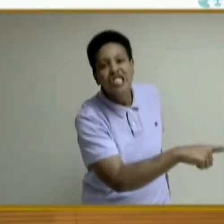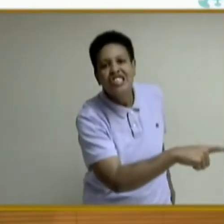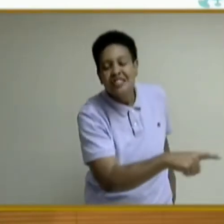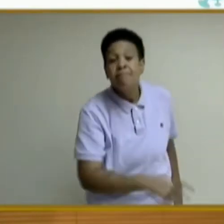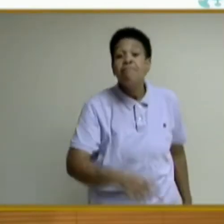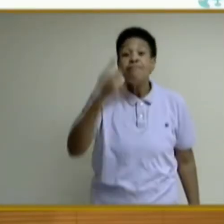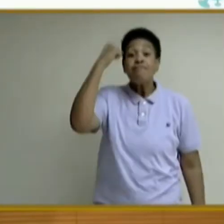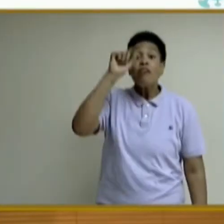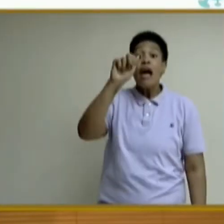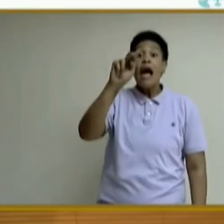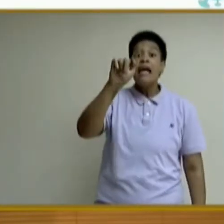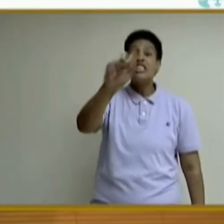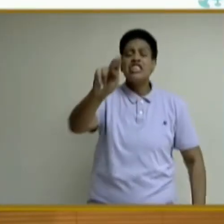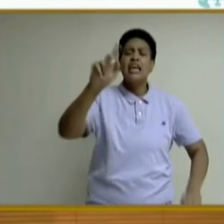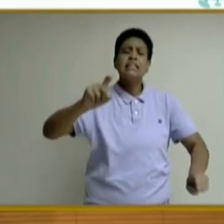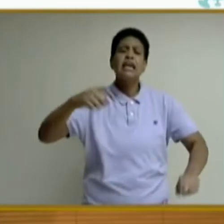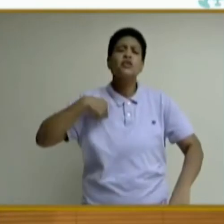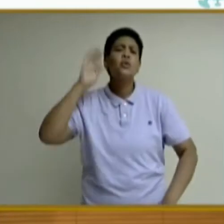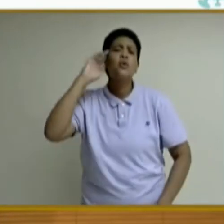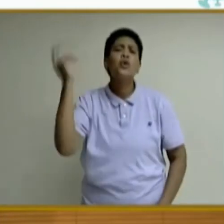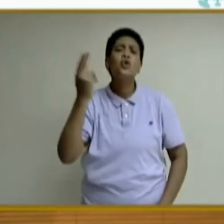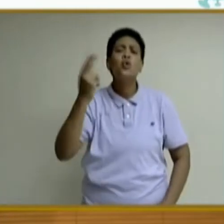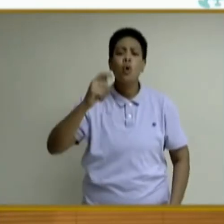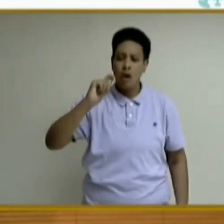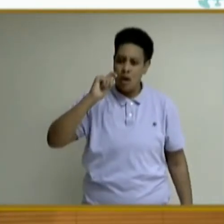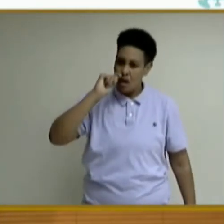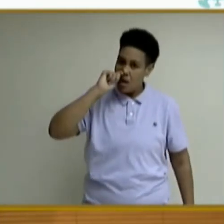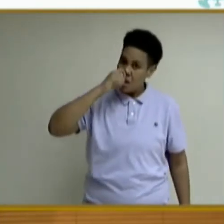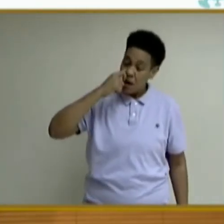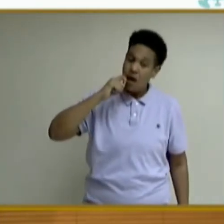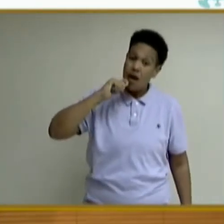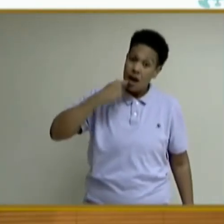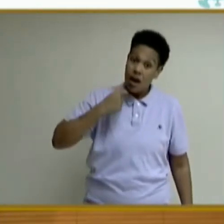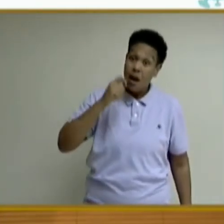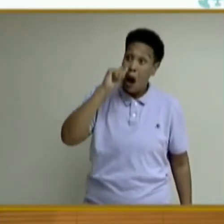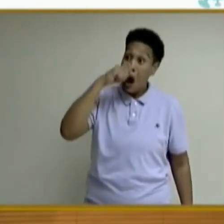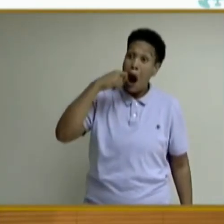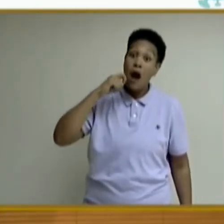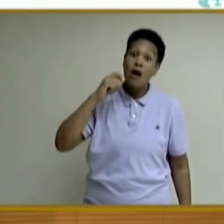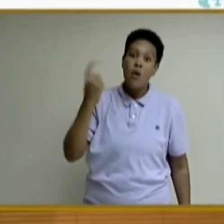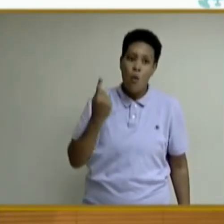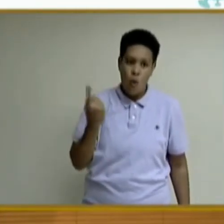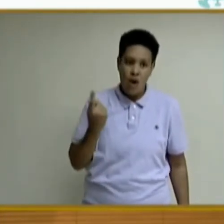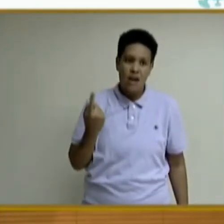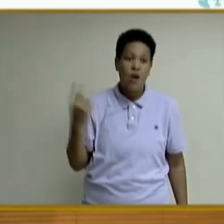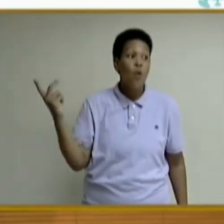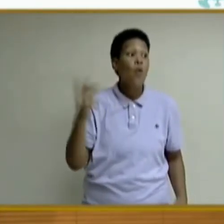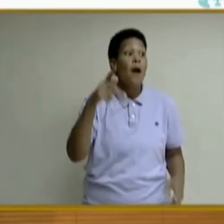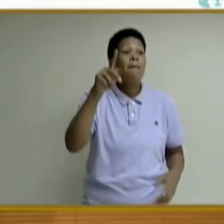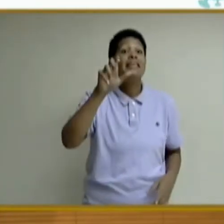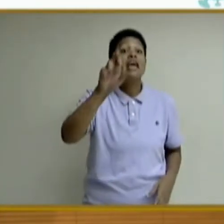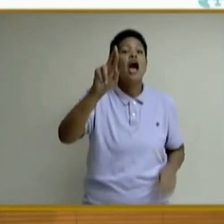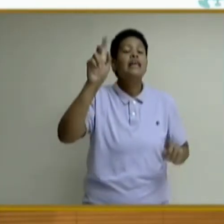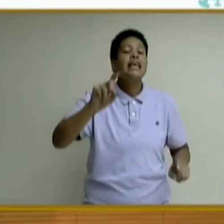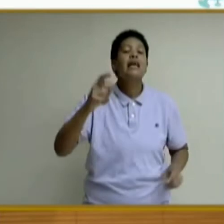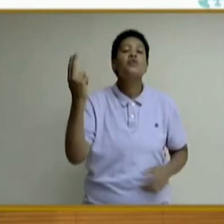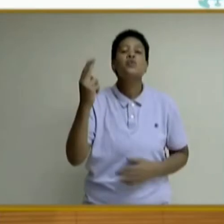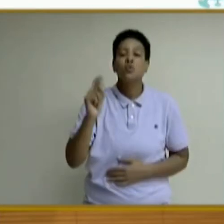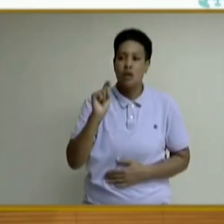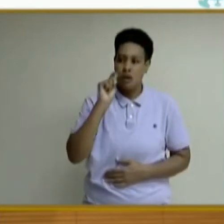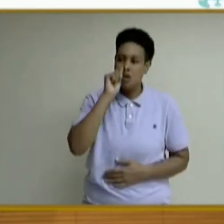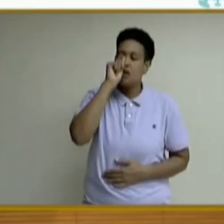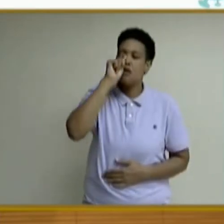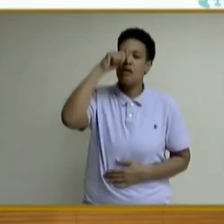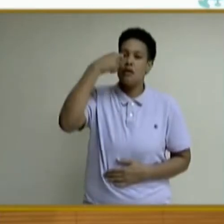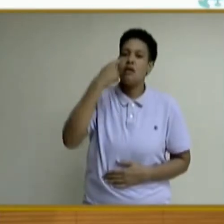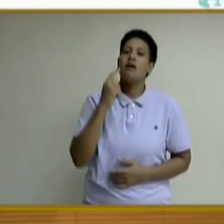we will utilize the nasopharyngeal swab only, whereas for the PCR test, we used a combination of